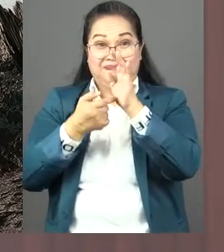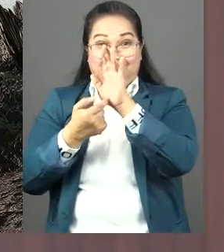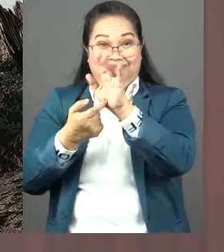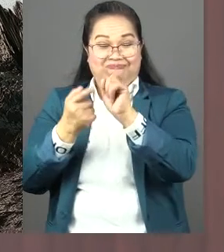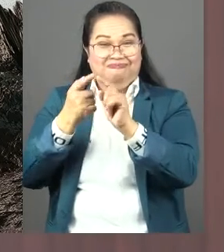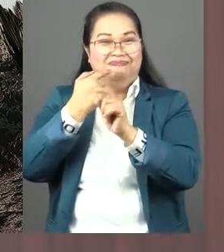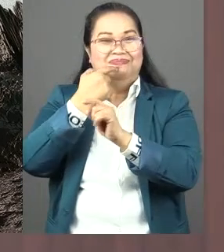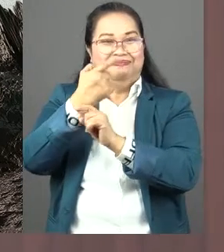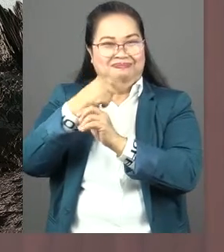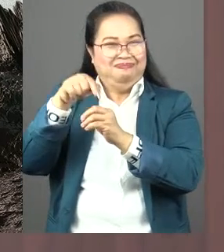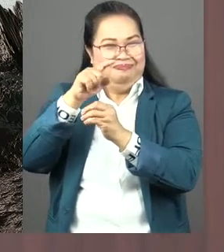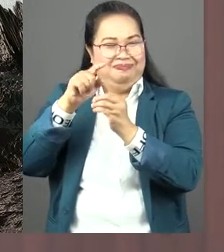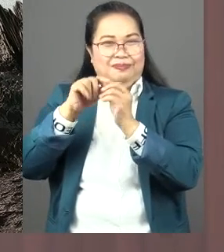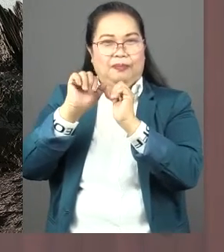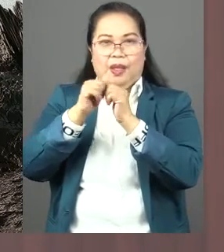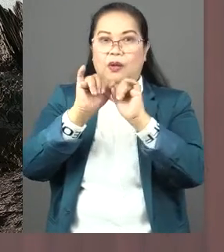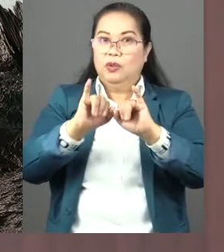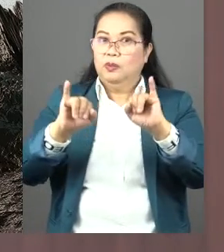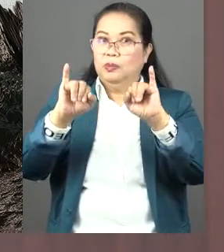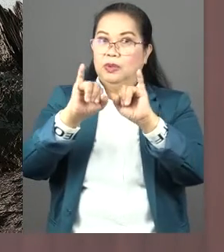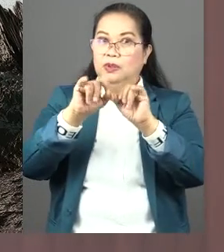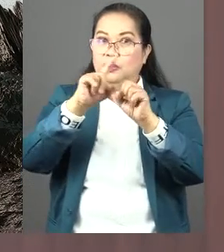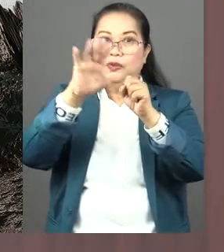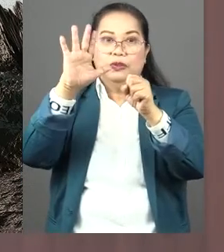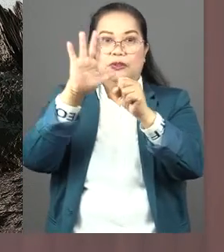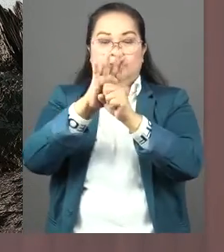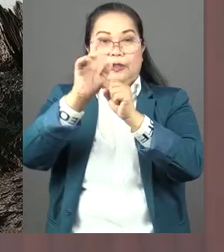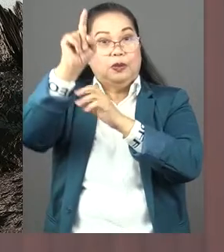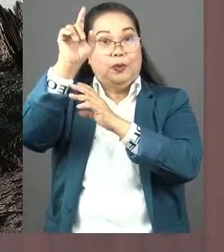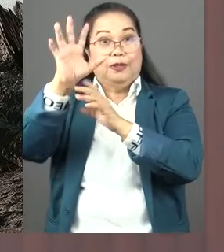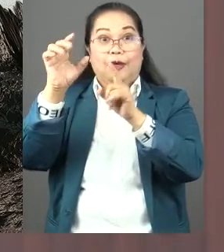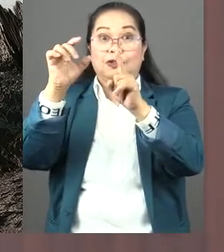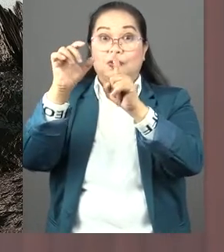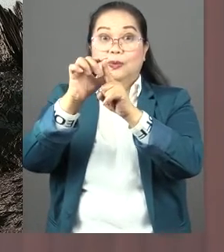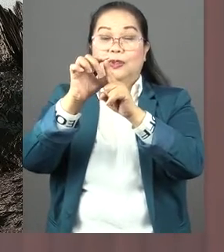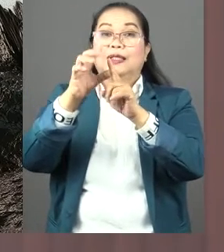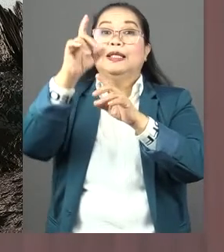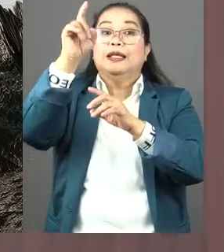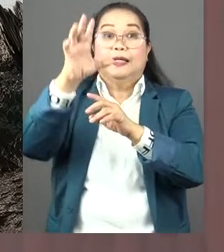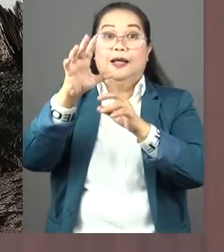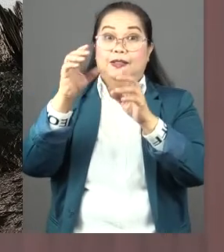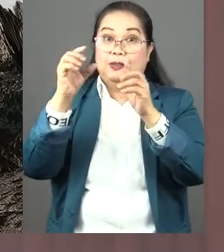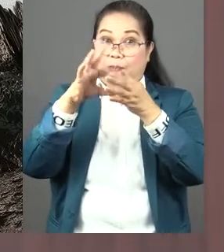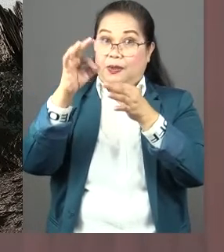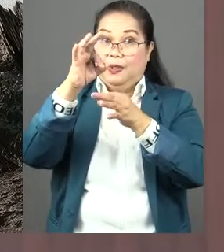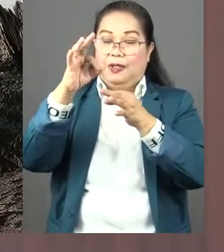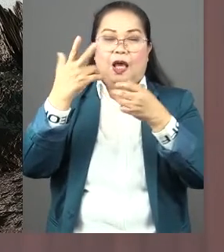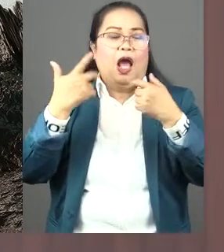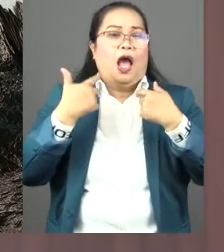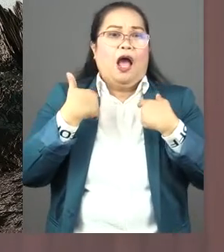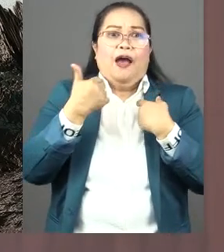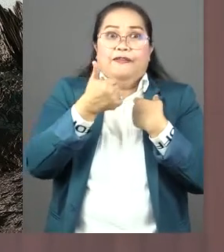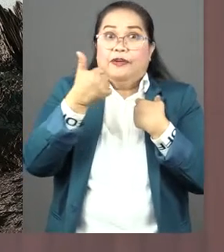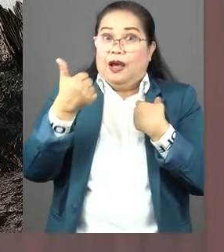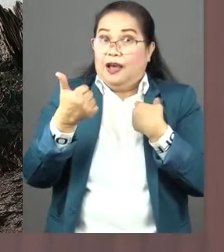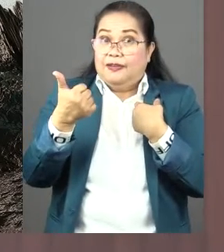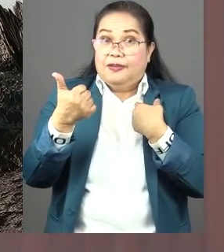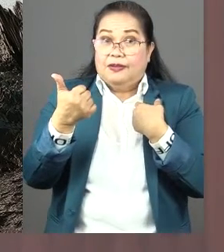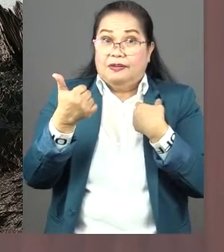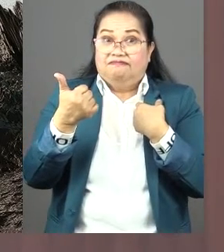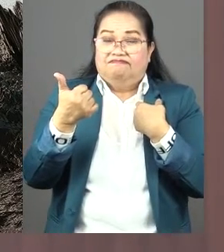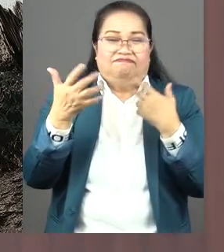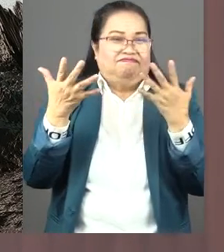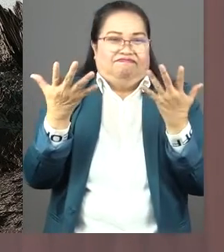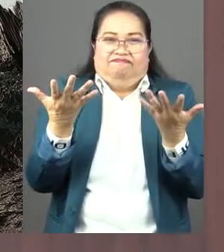to tell us this is how important it is to be filled with God's Word and God's Spirit. There is no other resource. It's